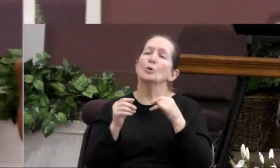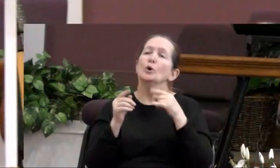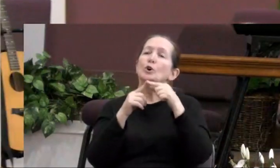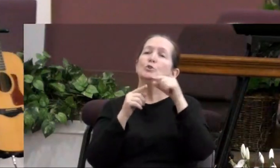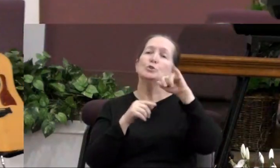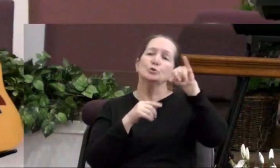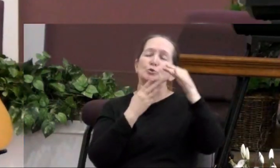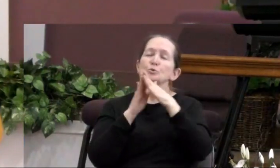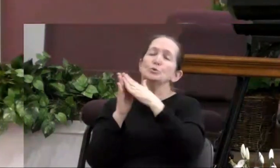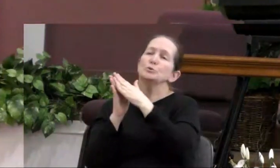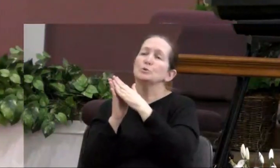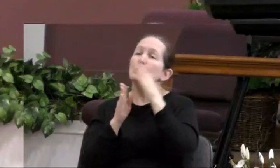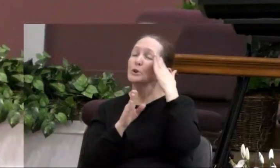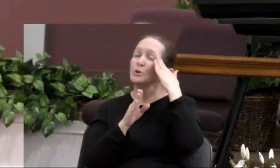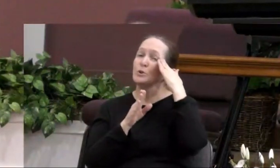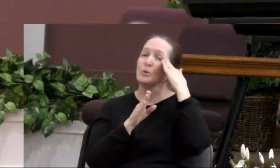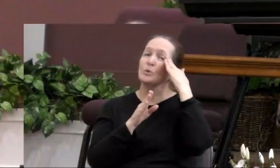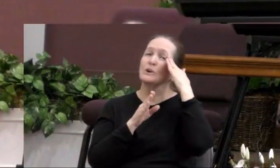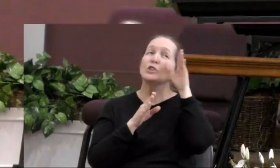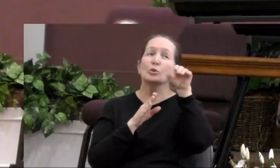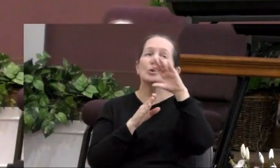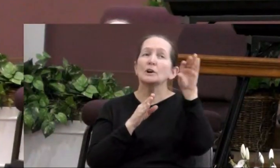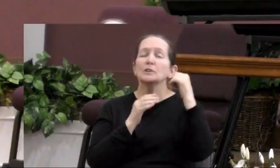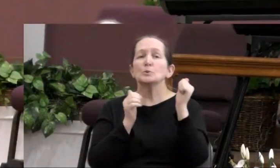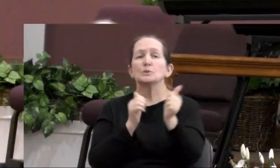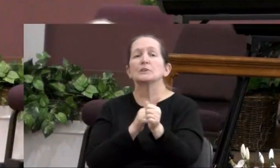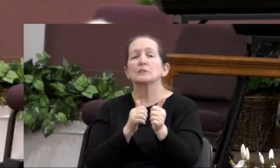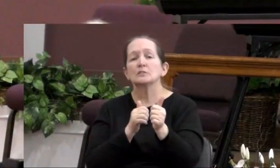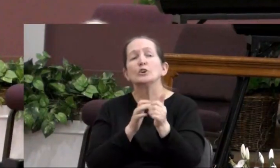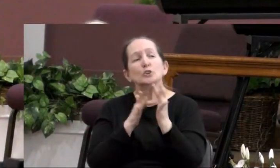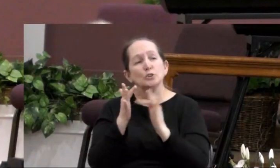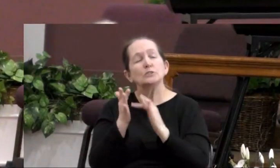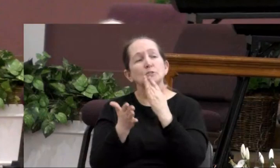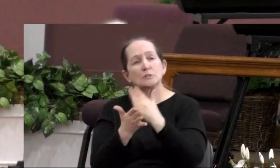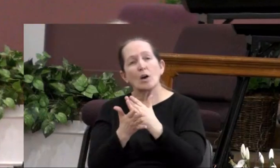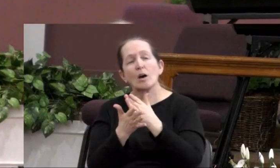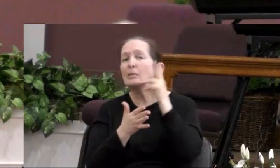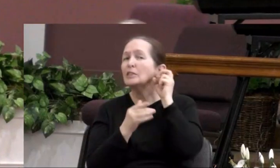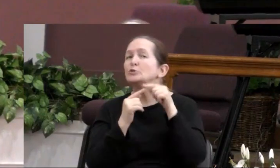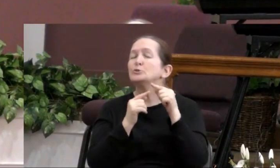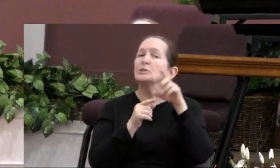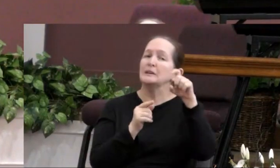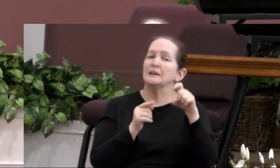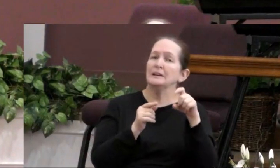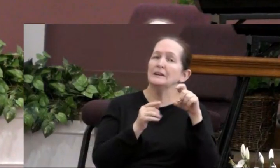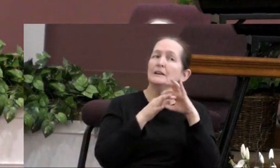and he listened to the need of this individual.